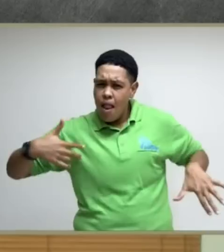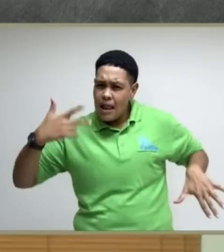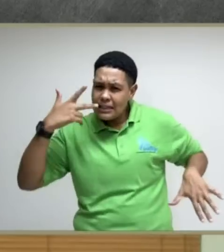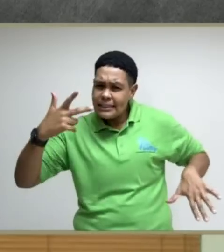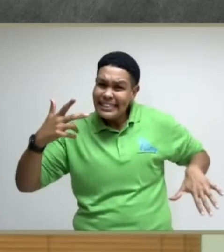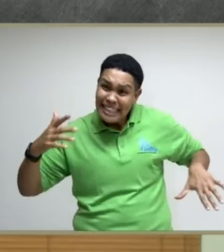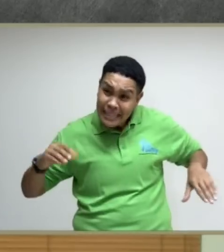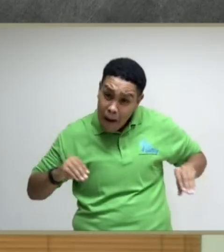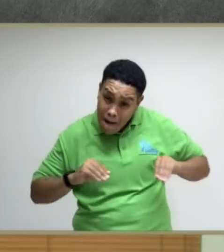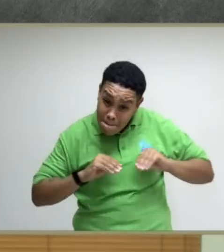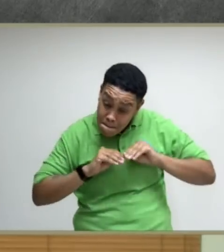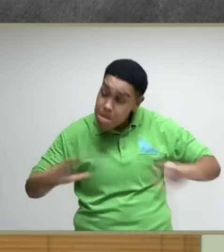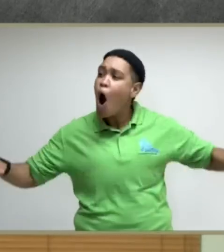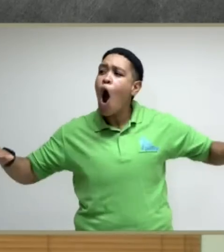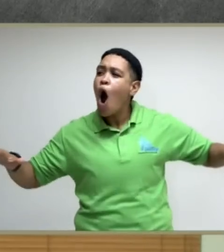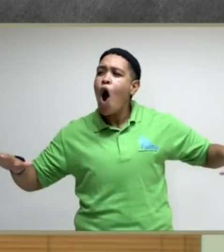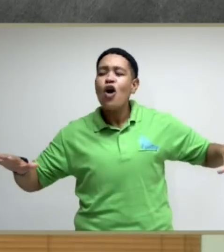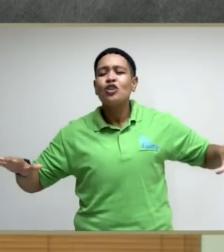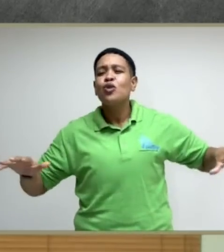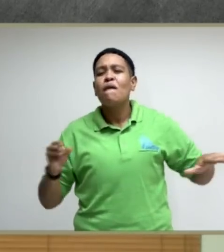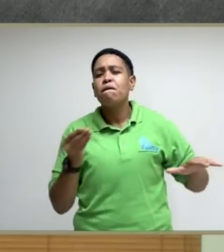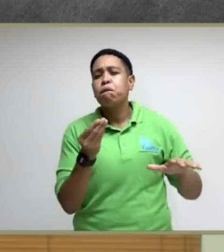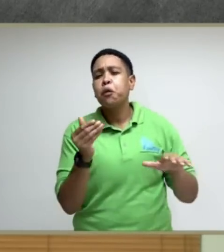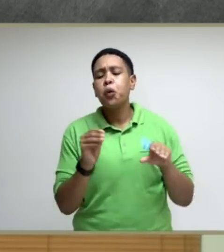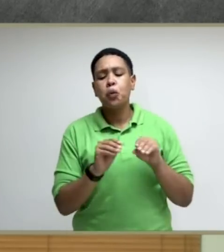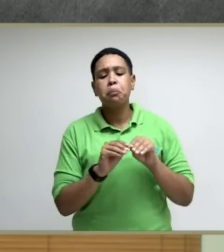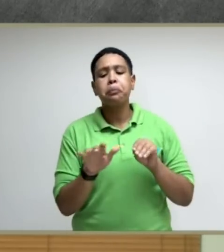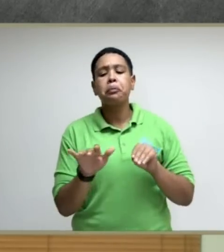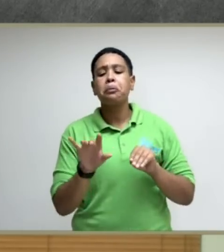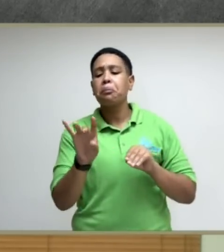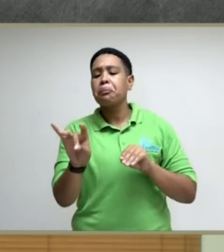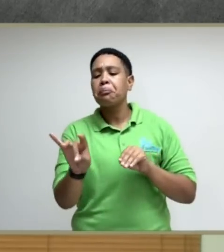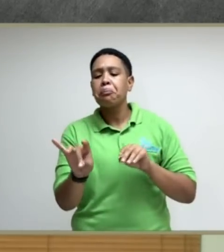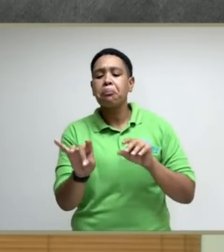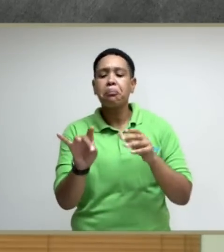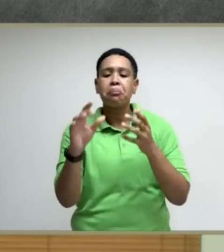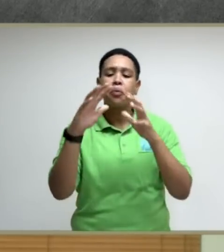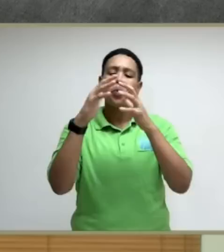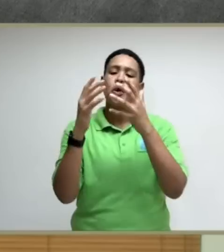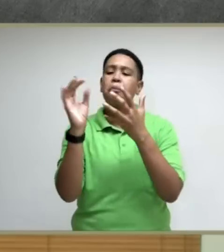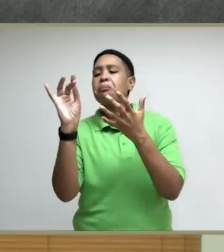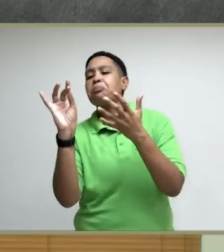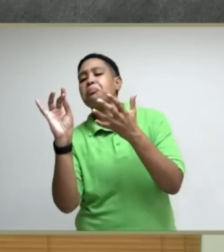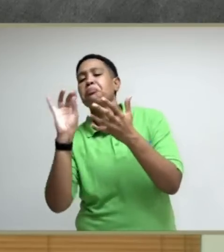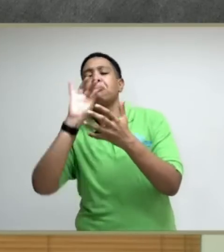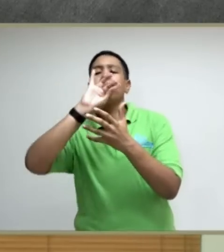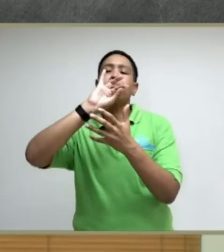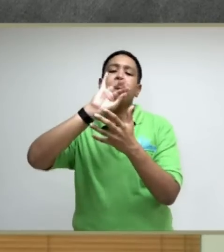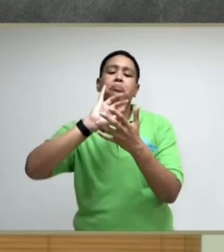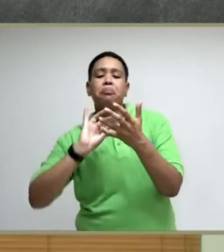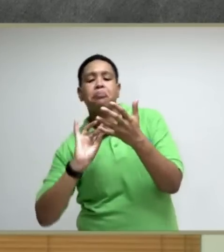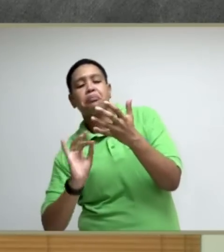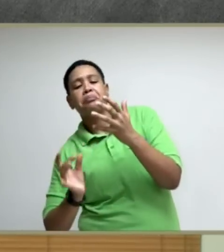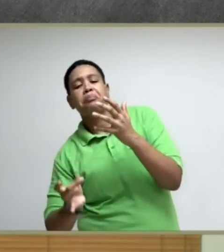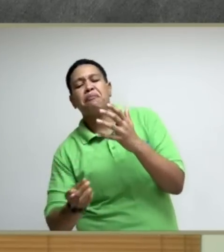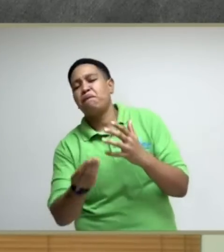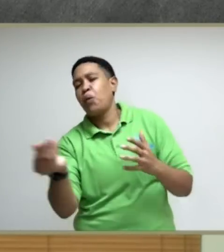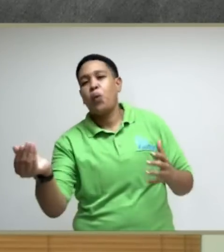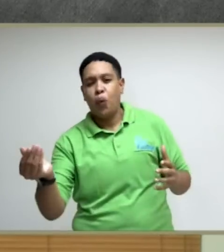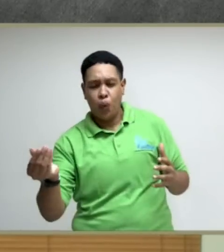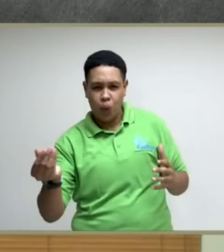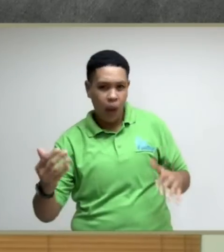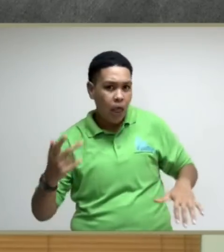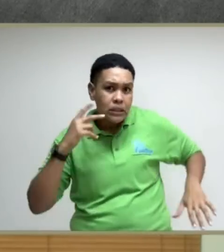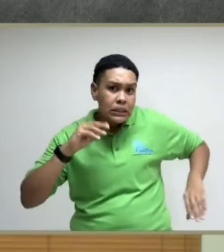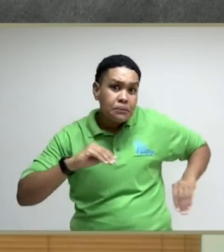was associated with the variants of concern. And as a matter of fact, next slide. What we